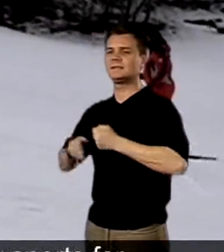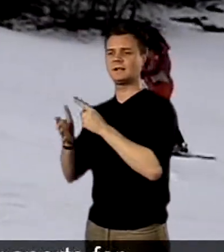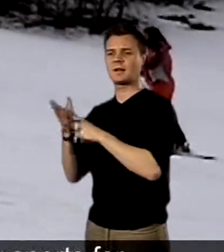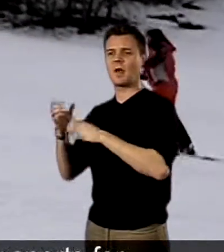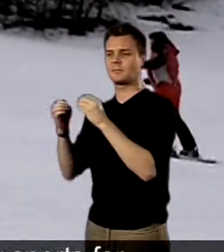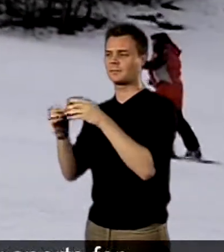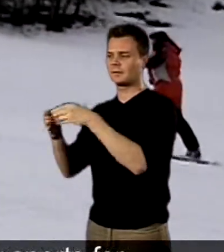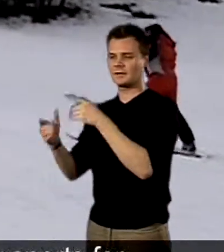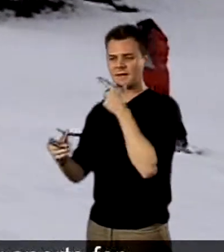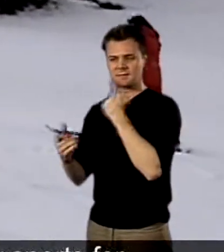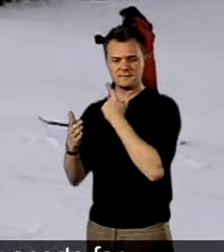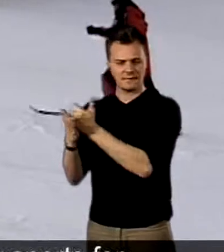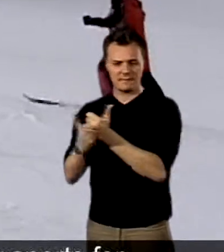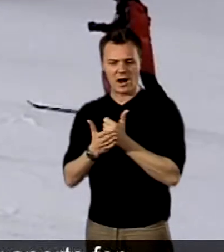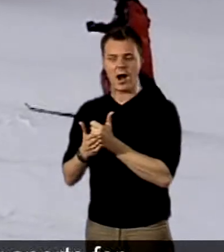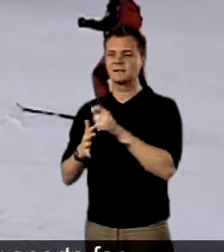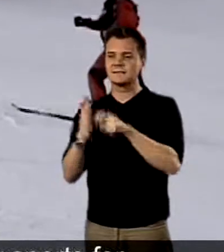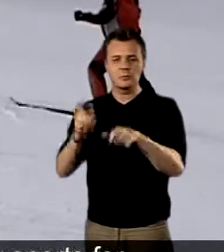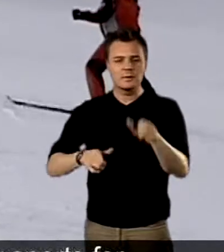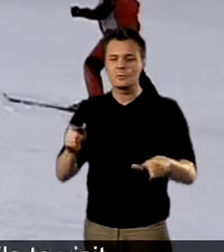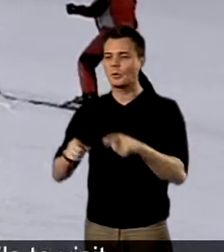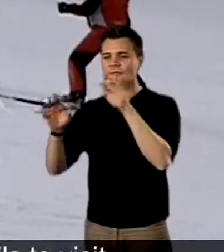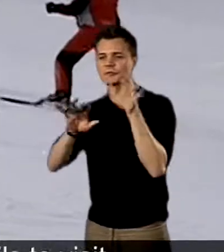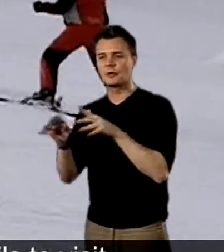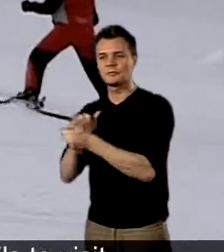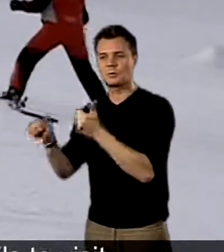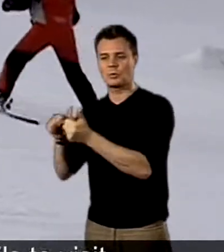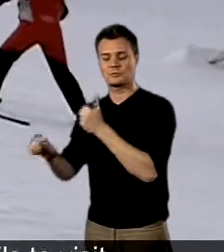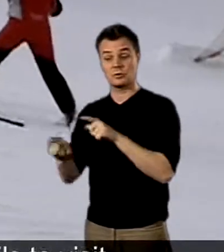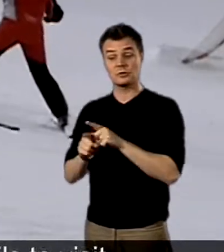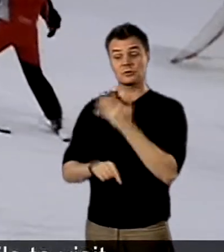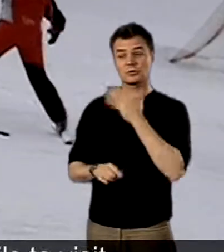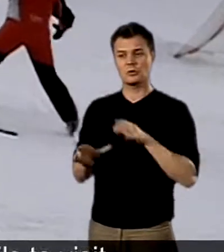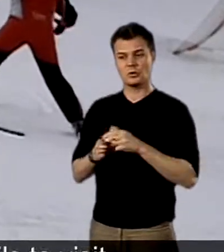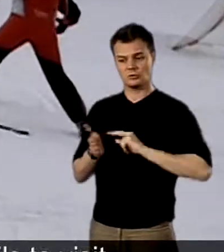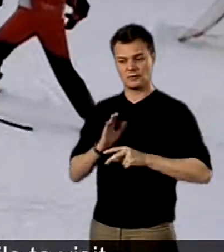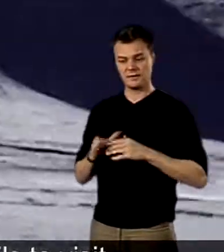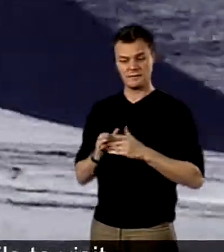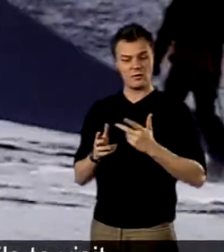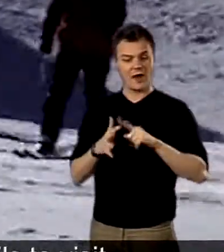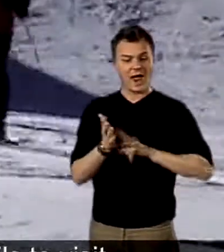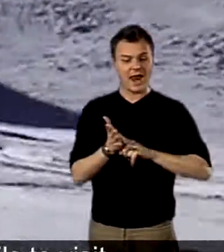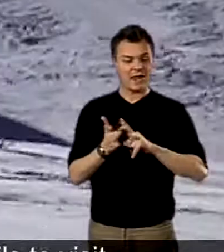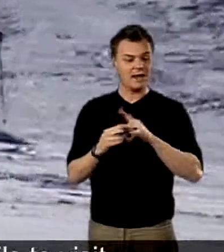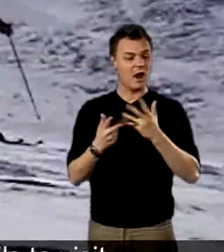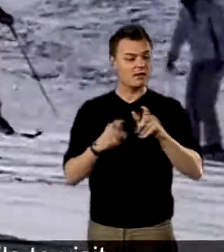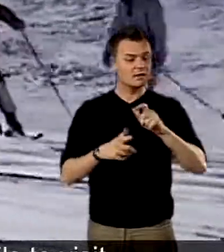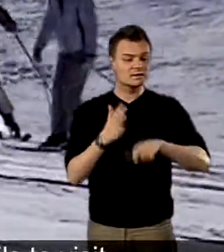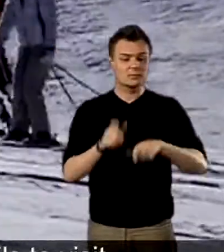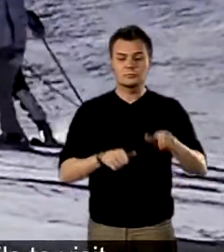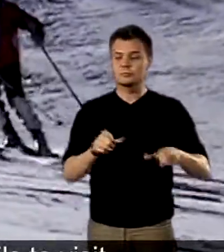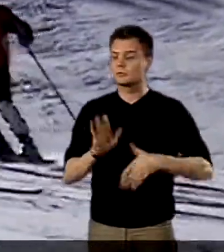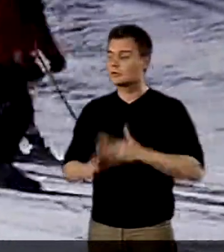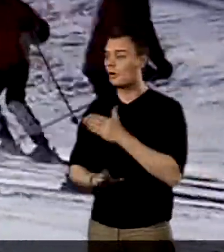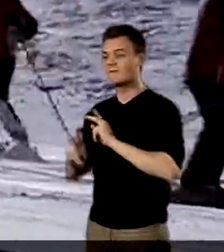for disabled people. The school also arranges for Ellie and other disabled pupils to visit a branch of the club at a local dry